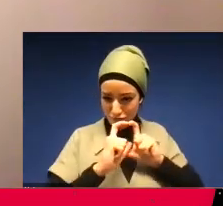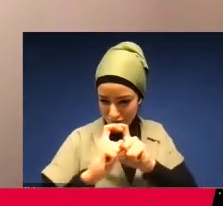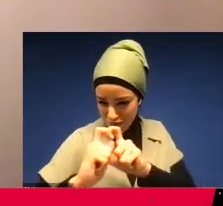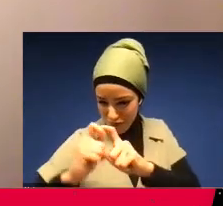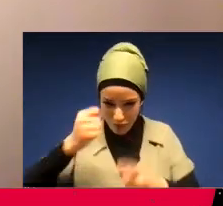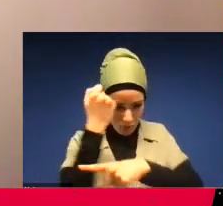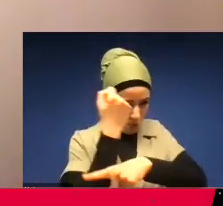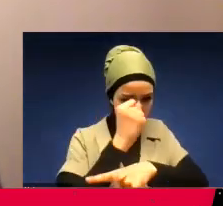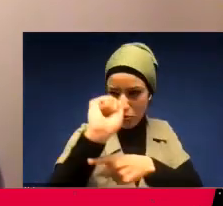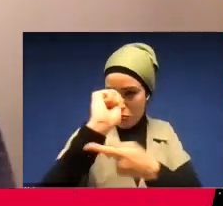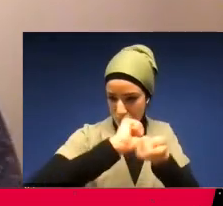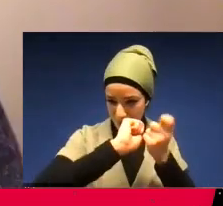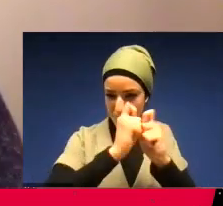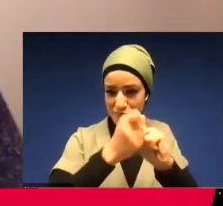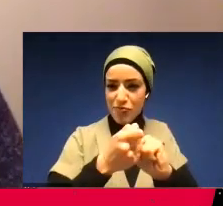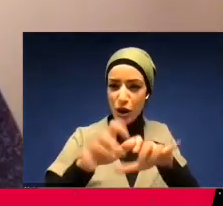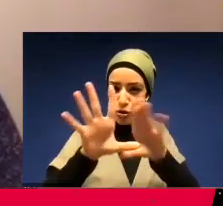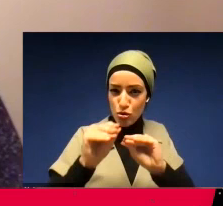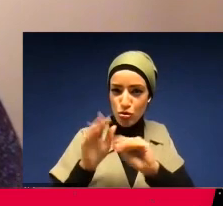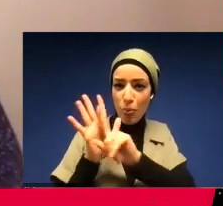end to the oppression. So